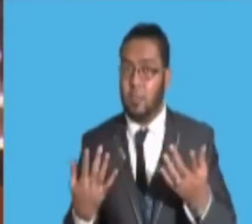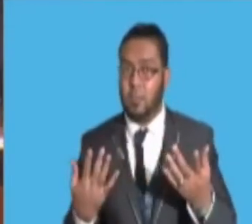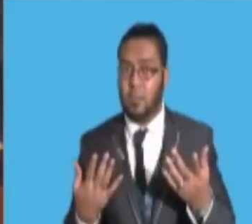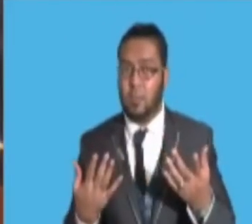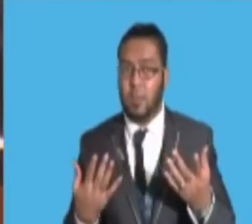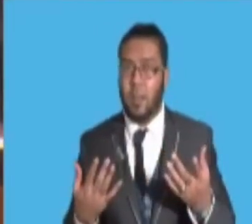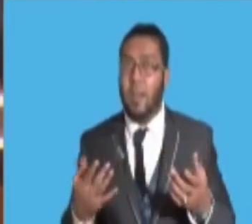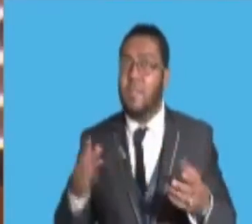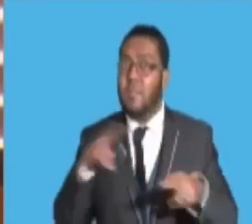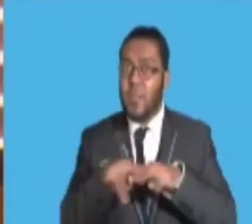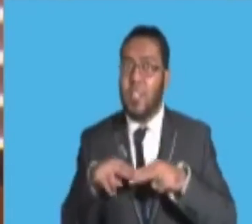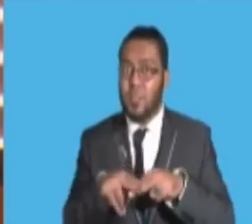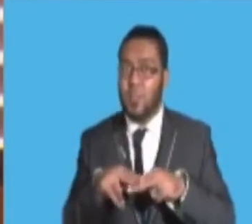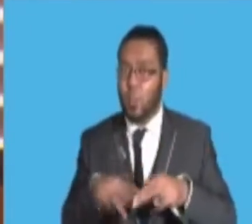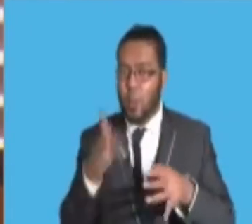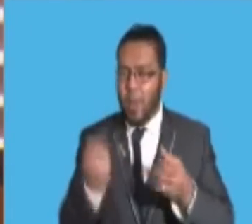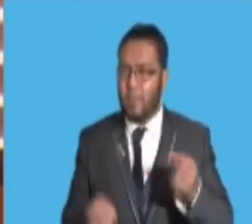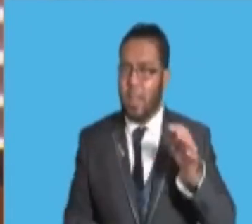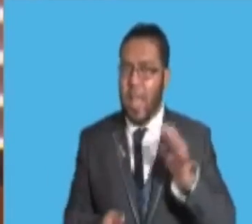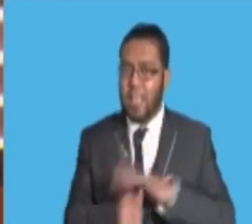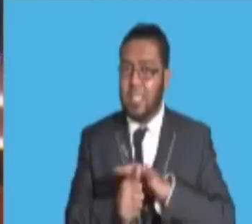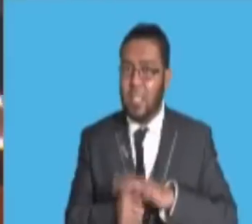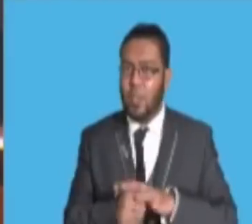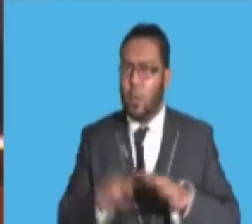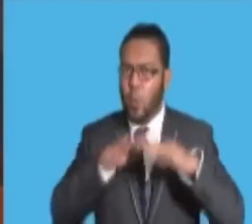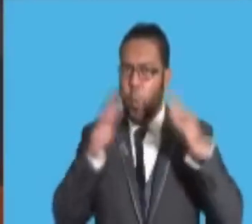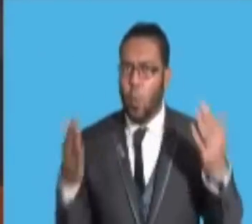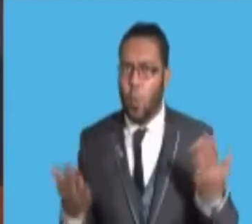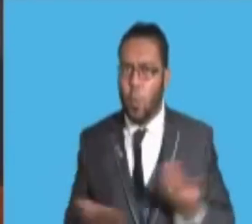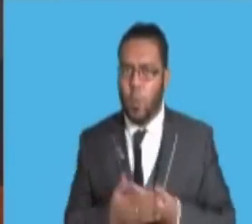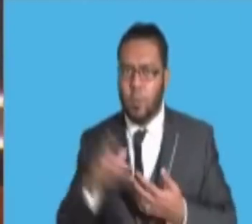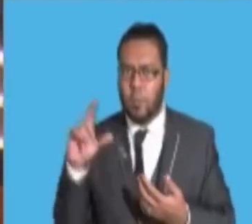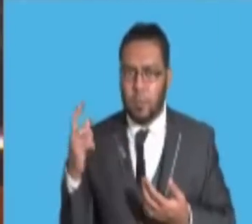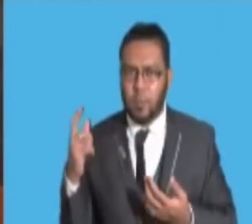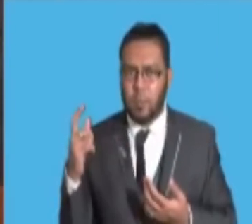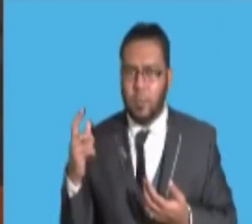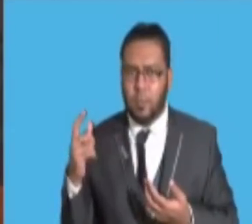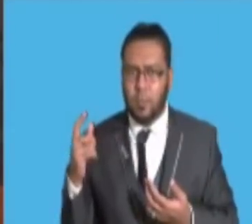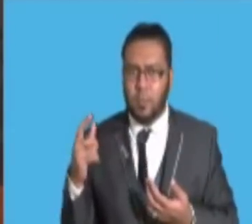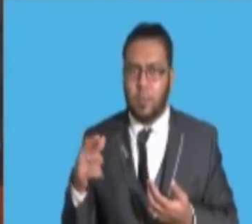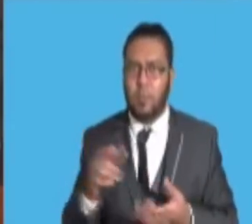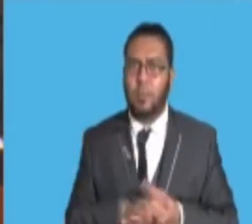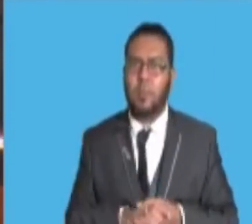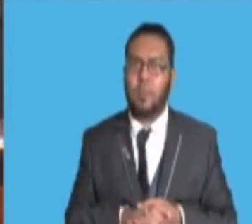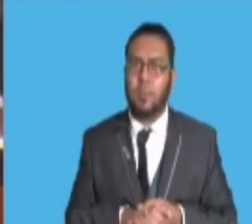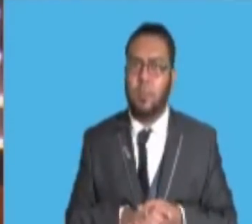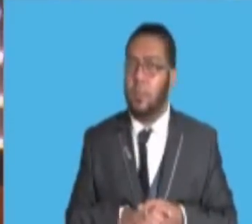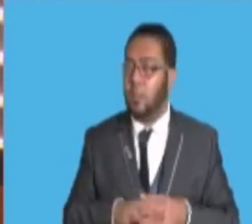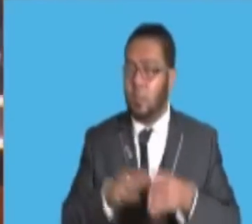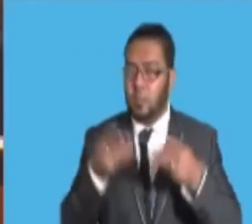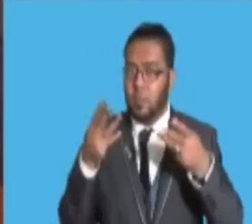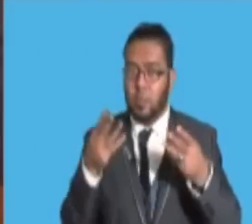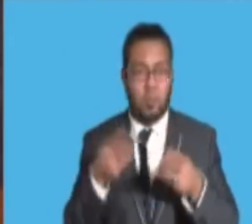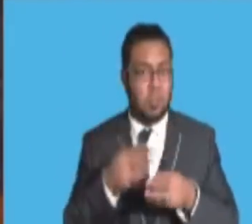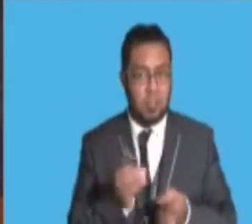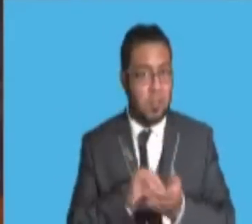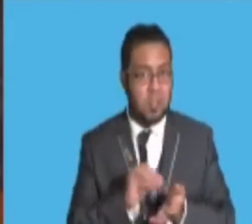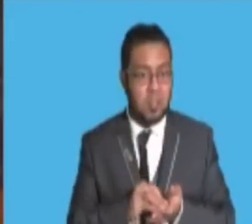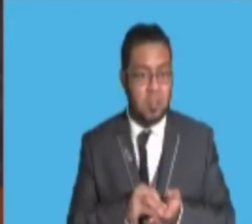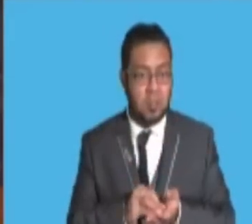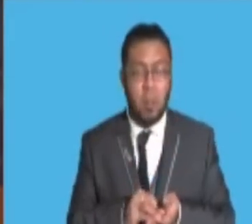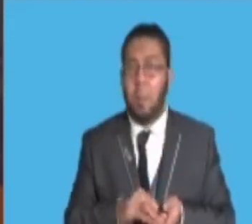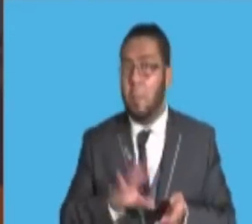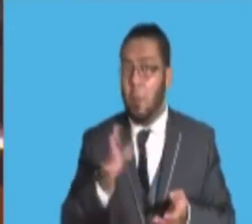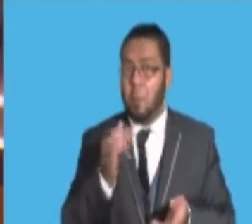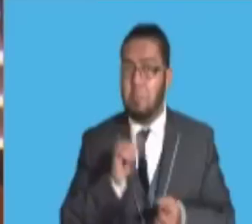Fiji, Madam Speaker, will have access to world-class modern facilities with more comfortable treatment. You will have access to innovative